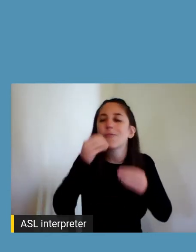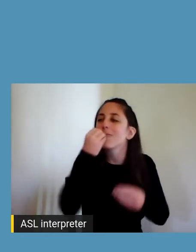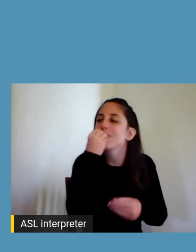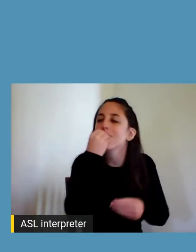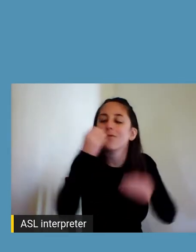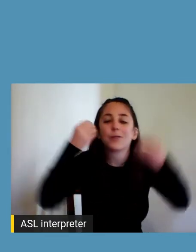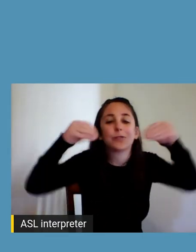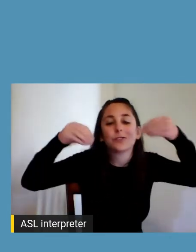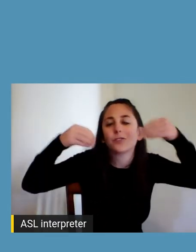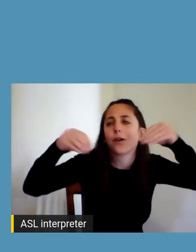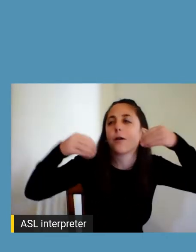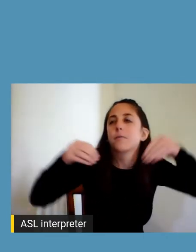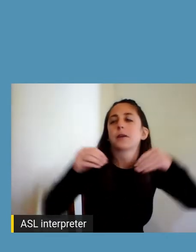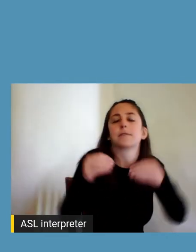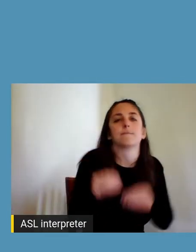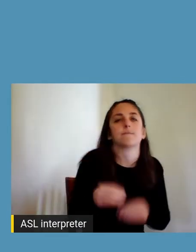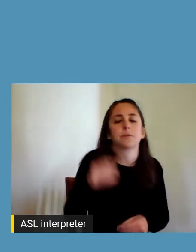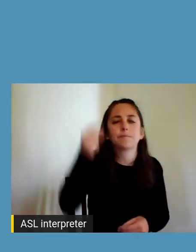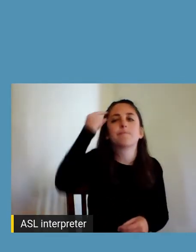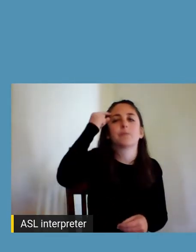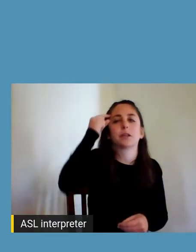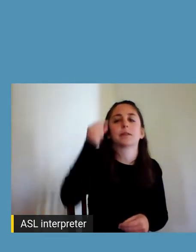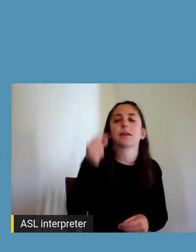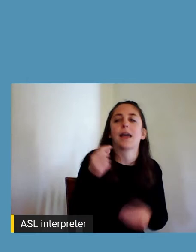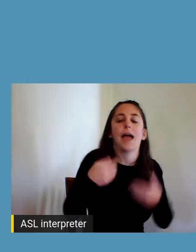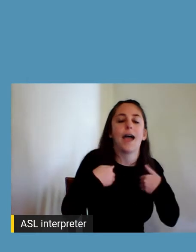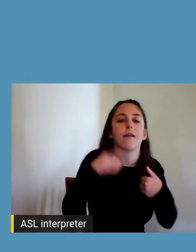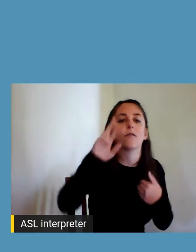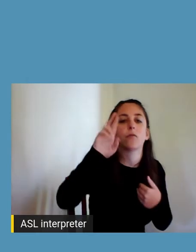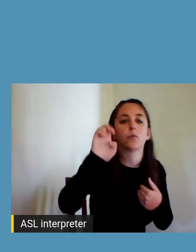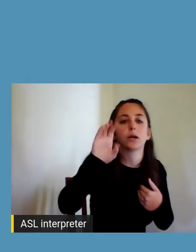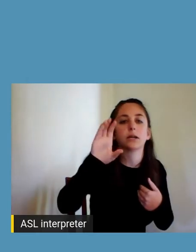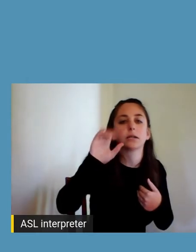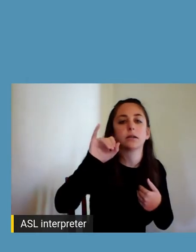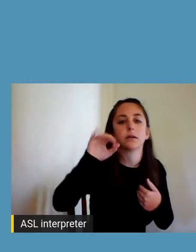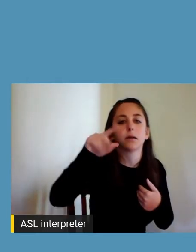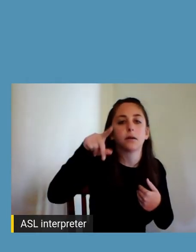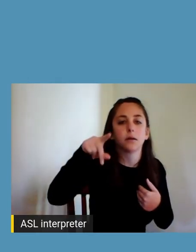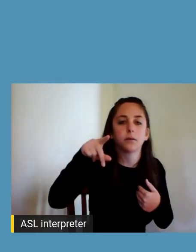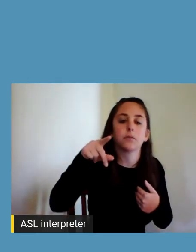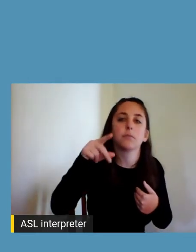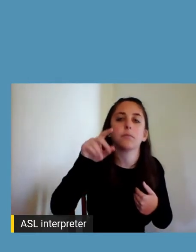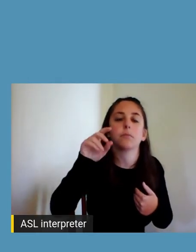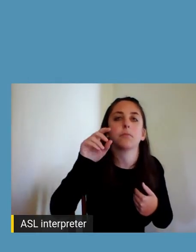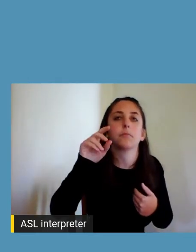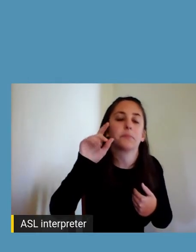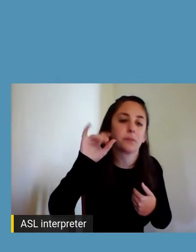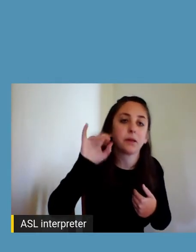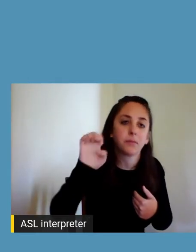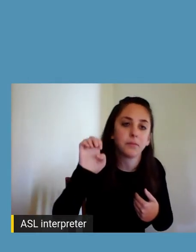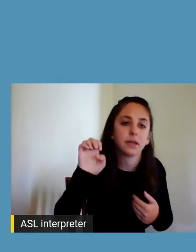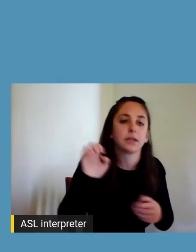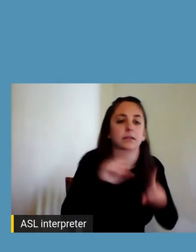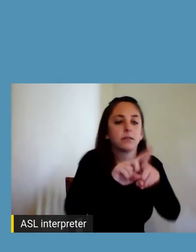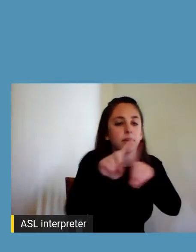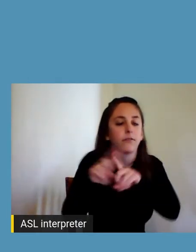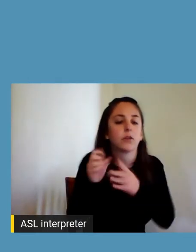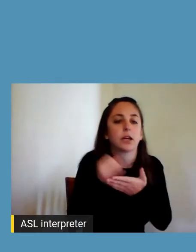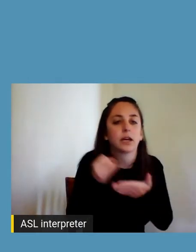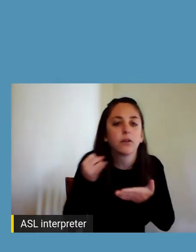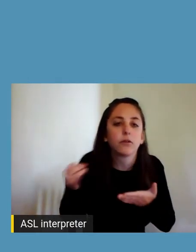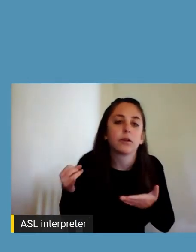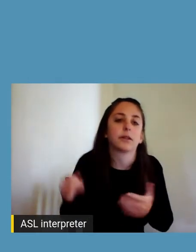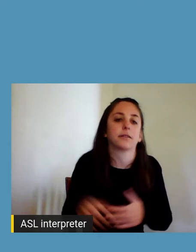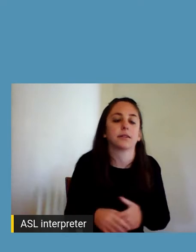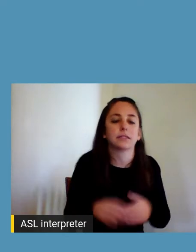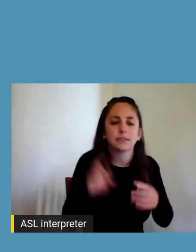a recipe in mind. And so you know what ingredients you need, and the difference between when you go in and you don't know what you need. And so everything